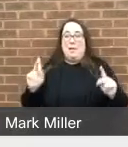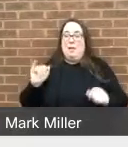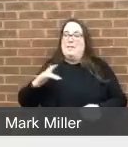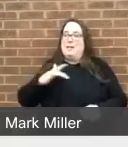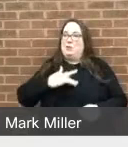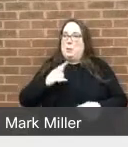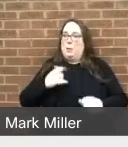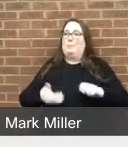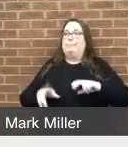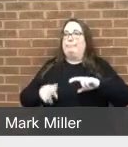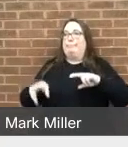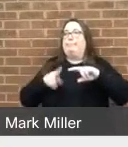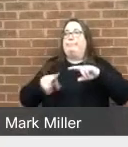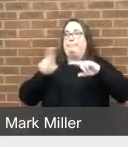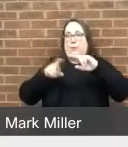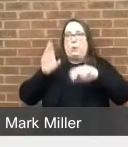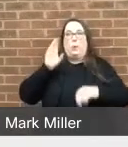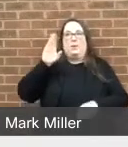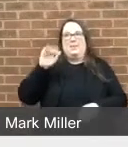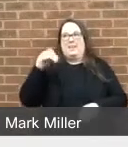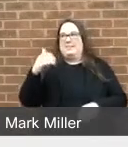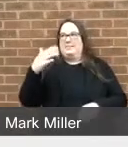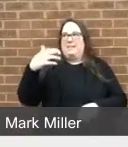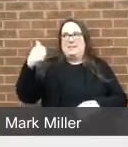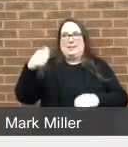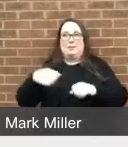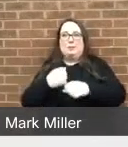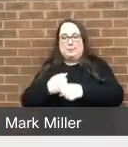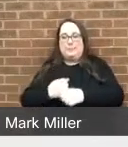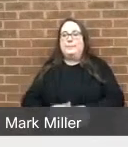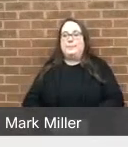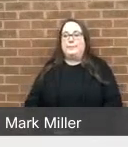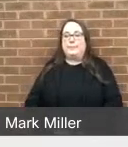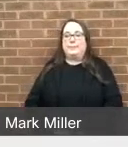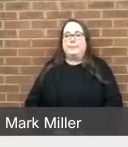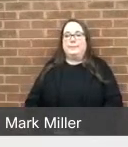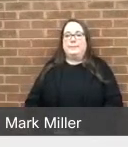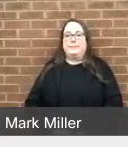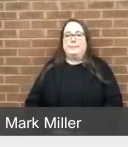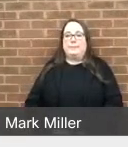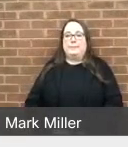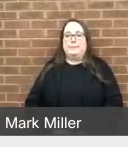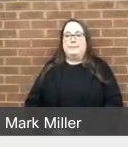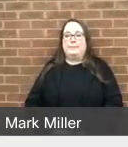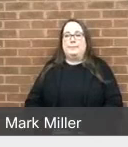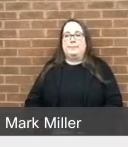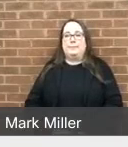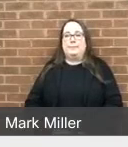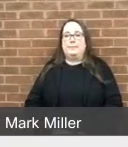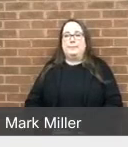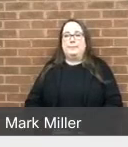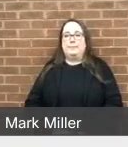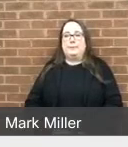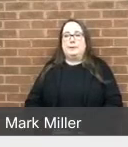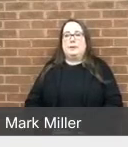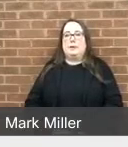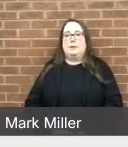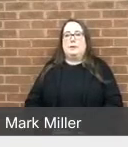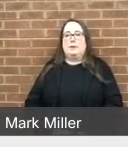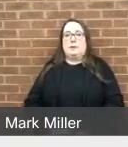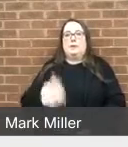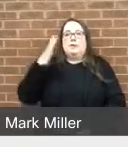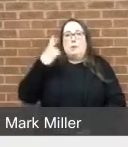expected to continuously grow in the next 5 to 10 years. That statistic brings forth minorities like us need to